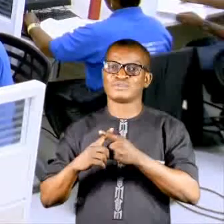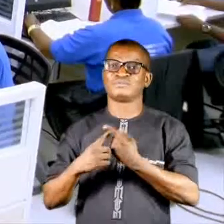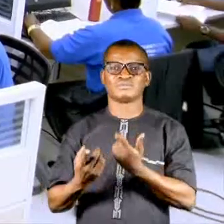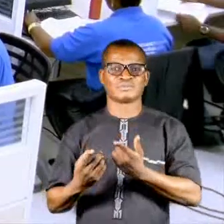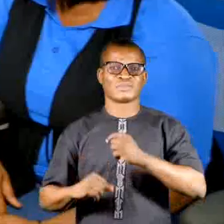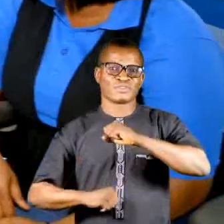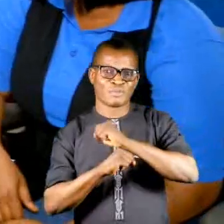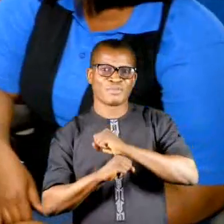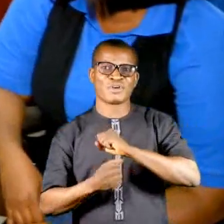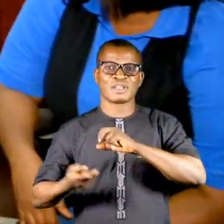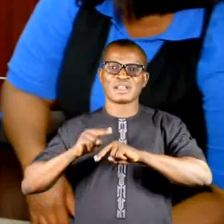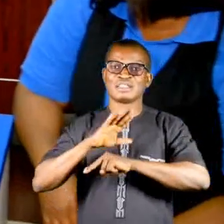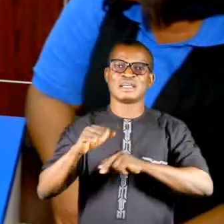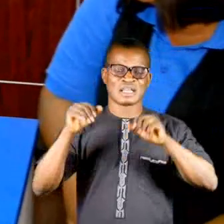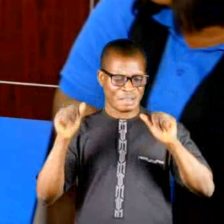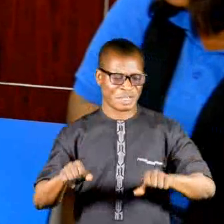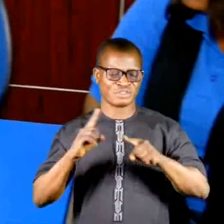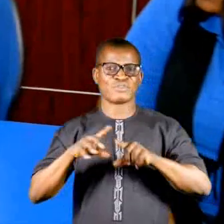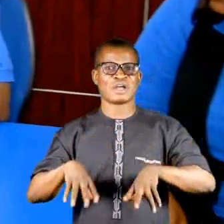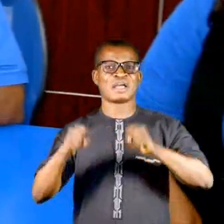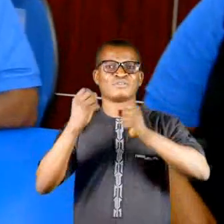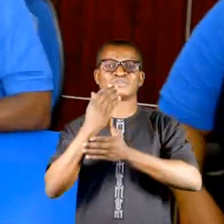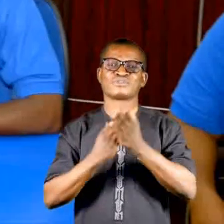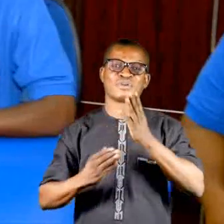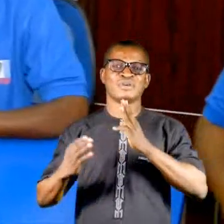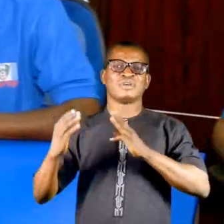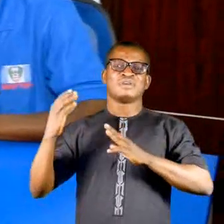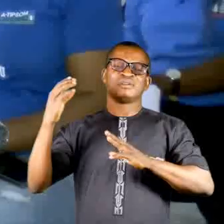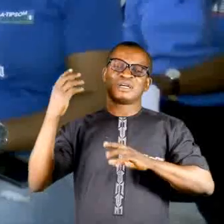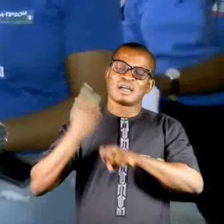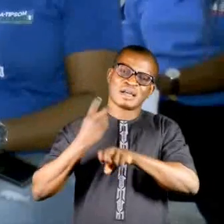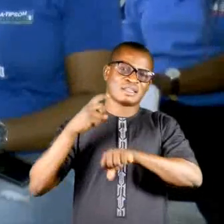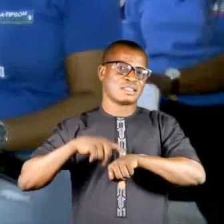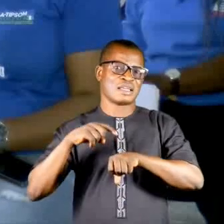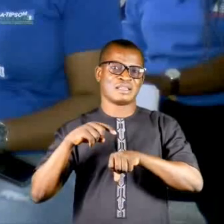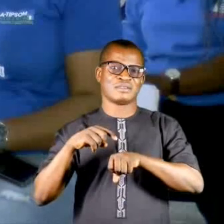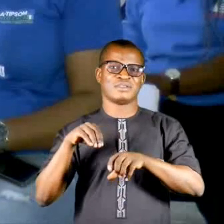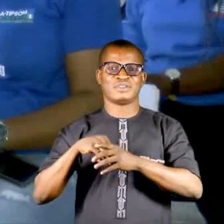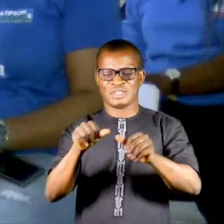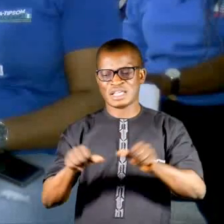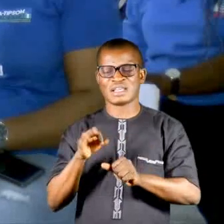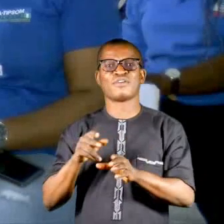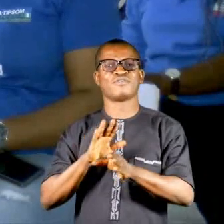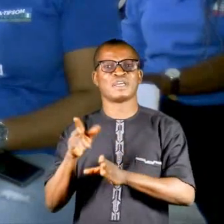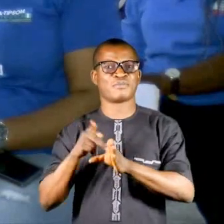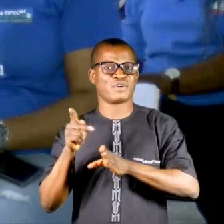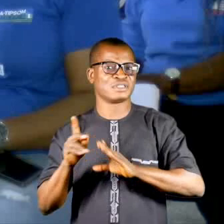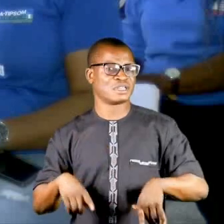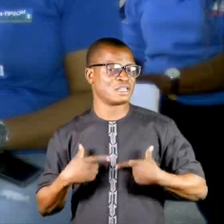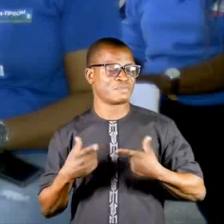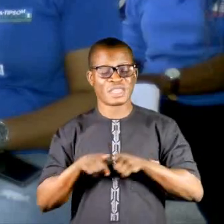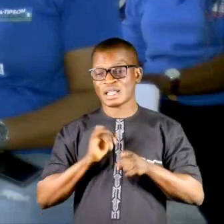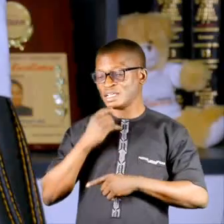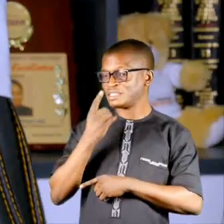their capacity to handle stressful times and events in the area of their professional lives.